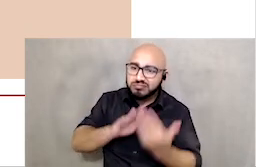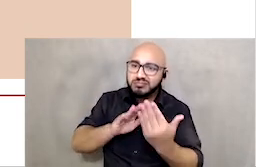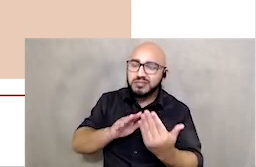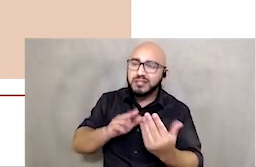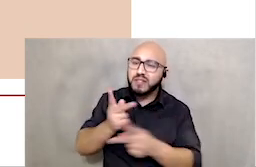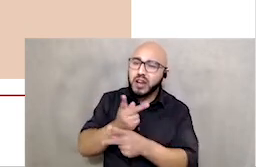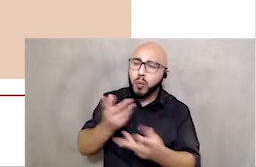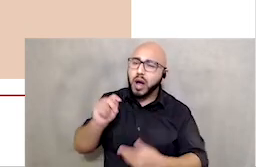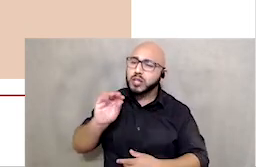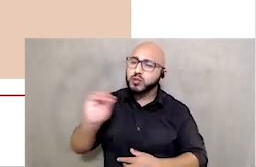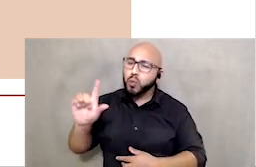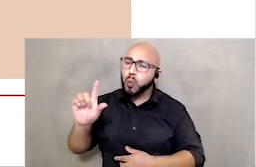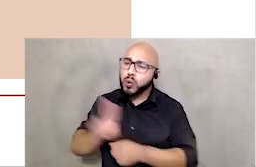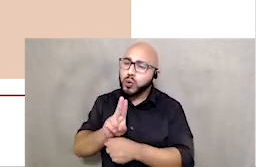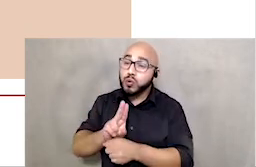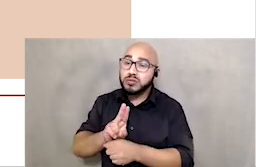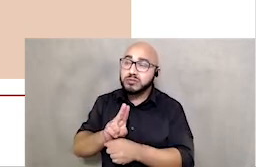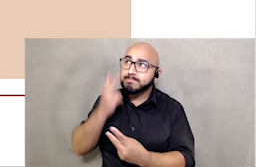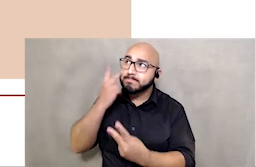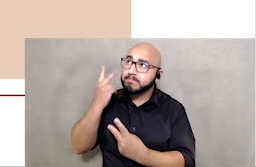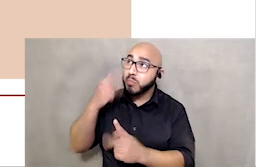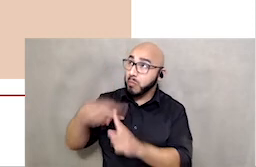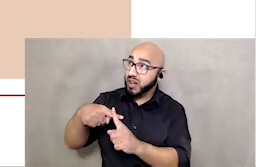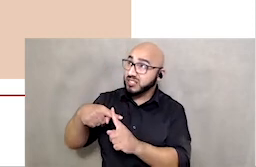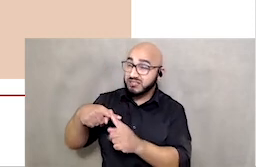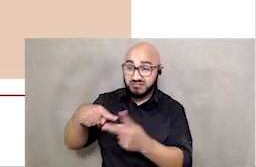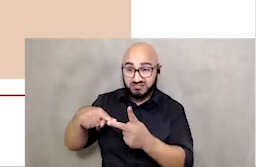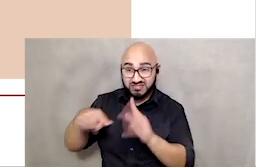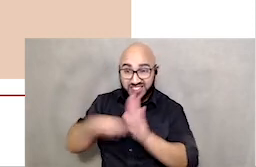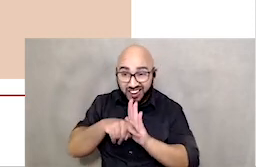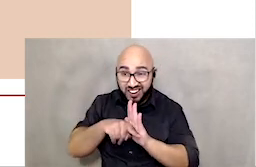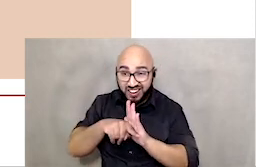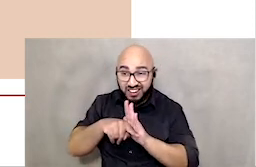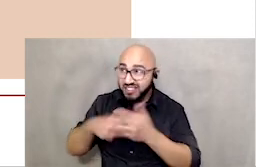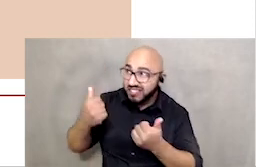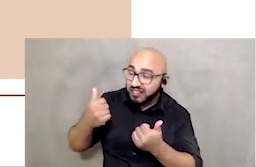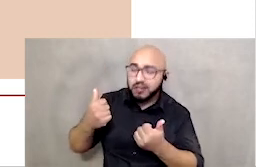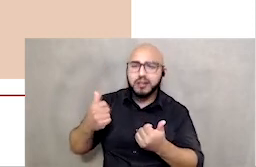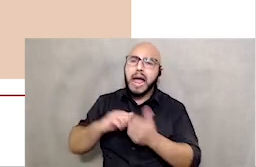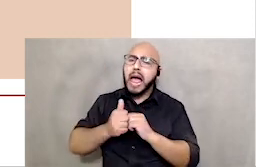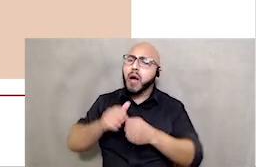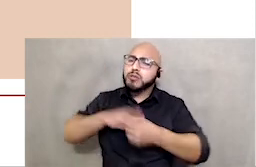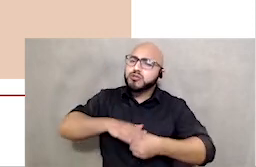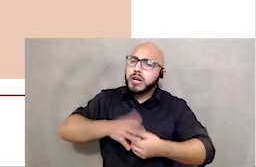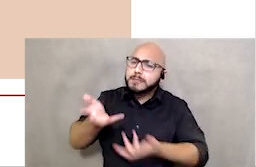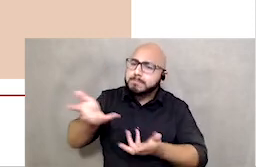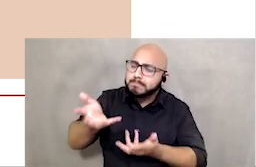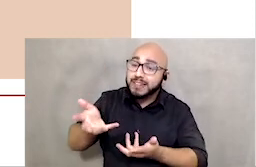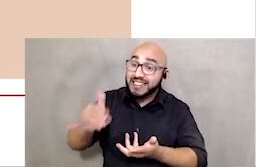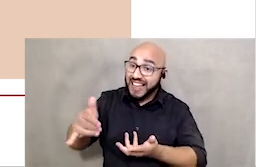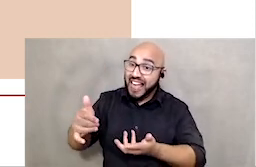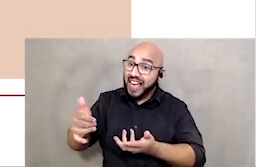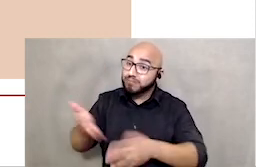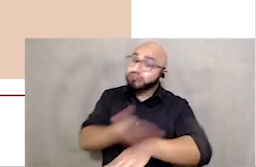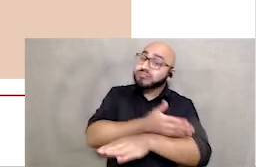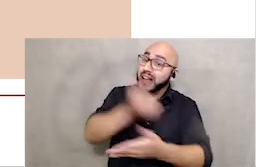negative tools, and the ways that stress was dealt with. Did those experiences help or harm the